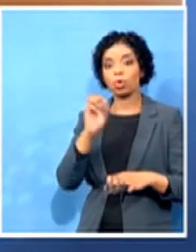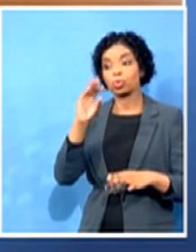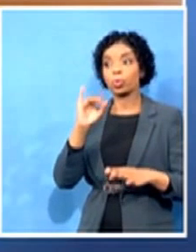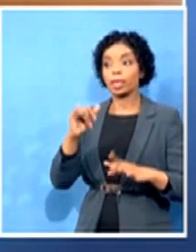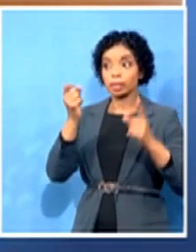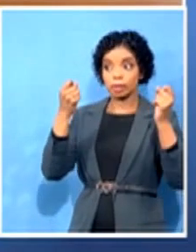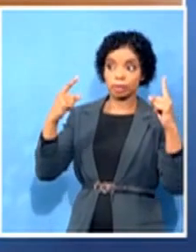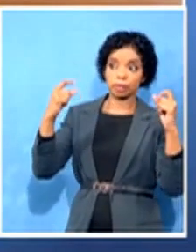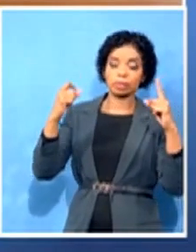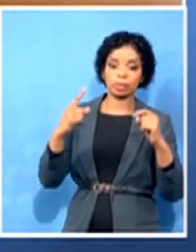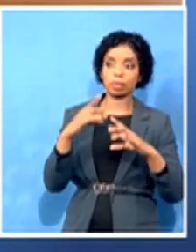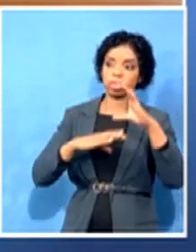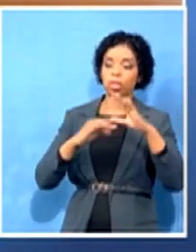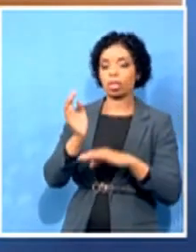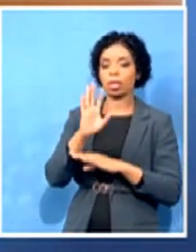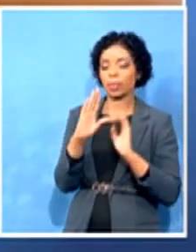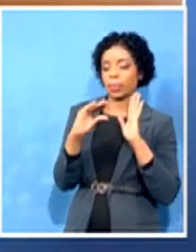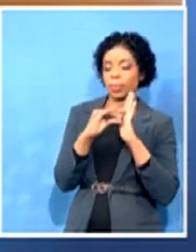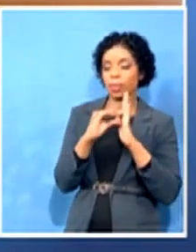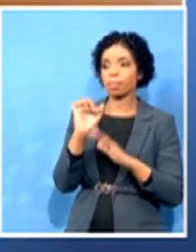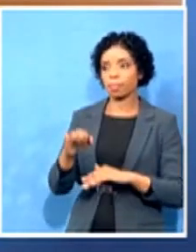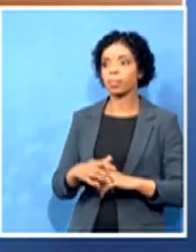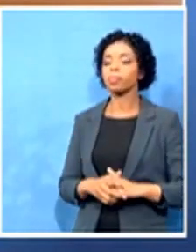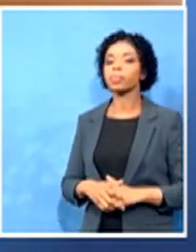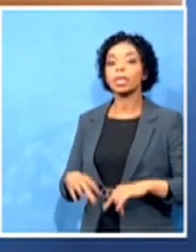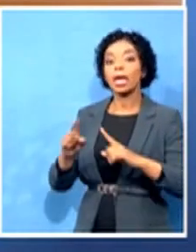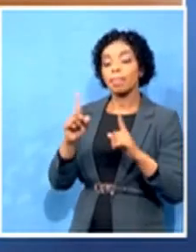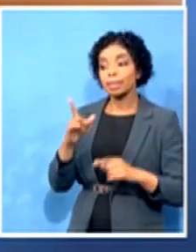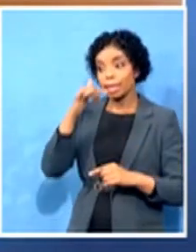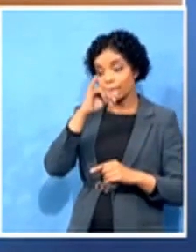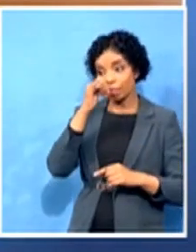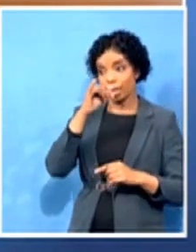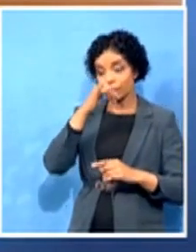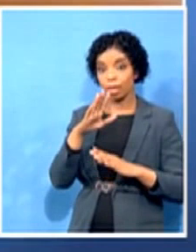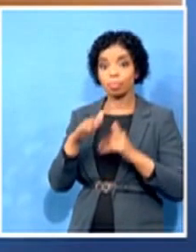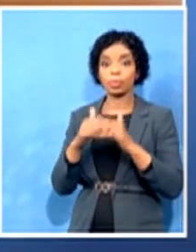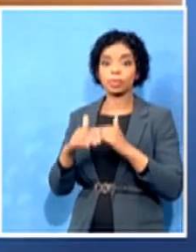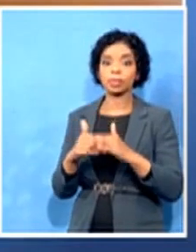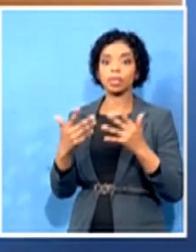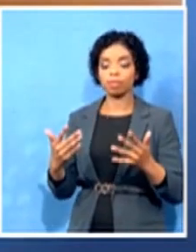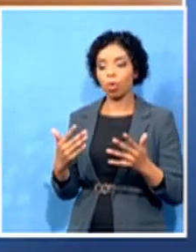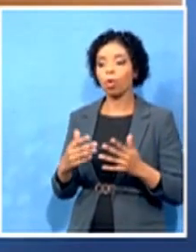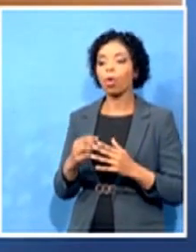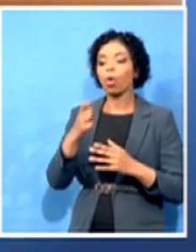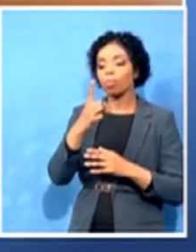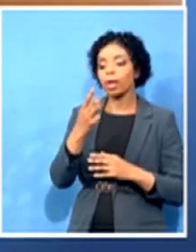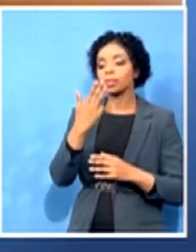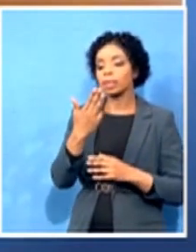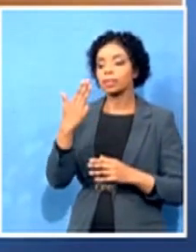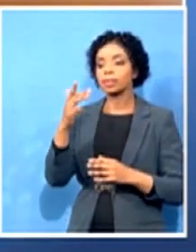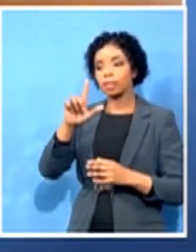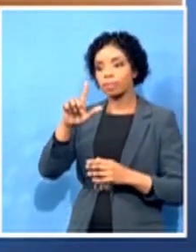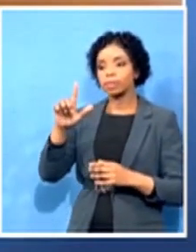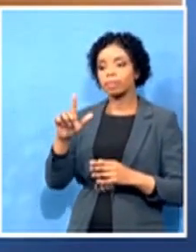But in terms of the Criminal Procedure Act of 1977, 153B, no person shall at any